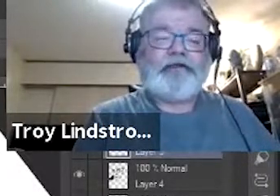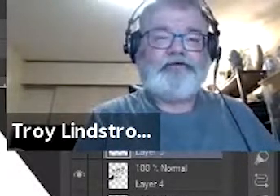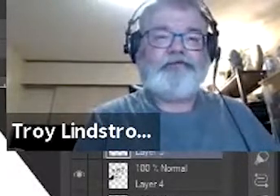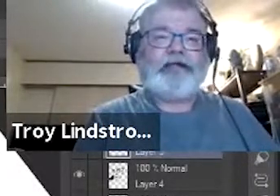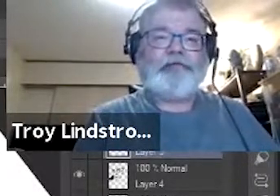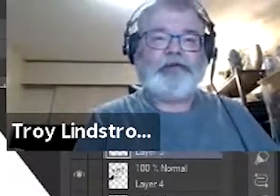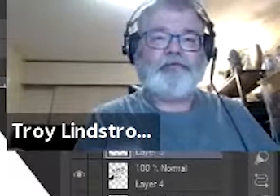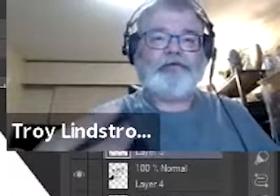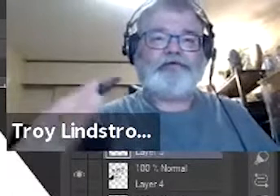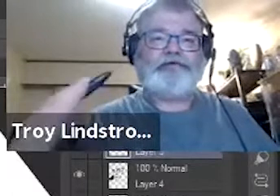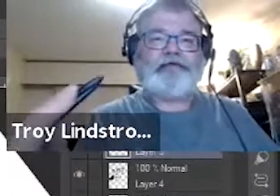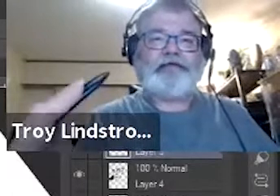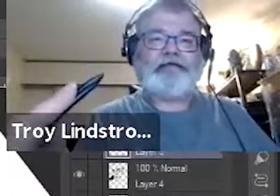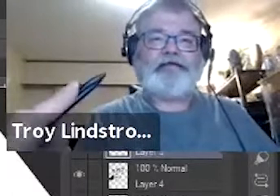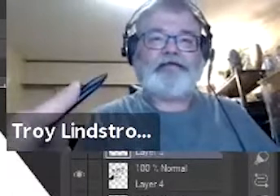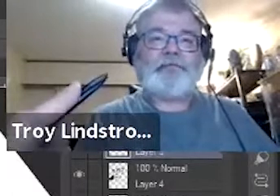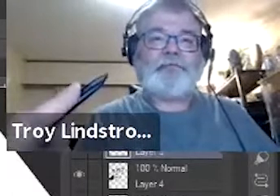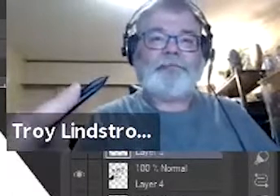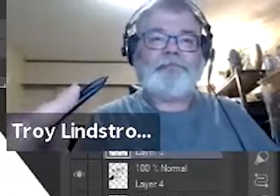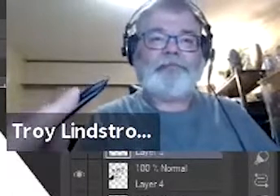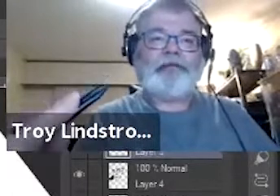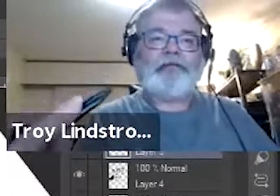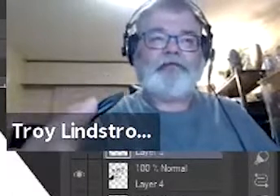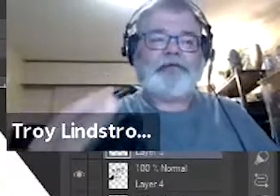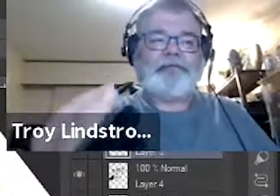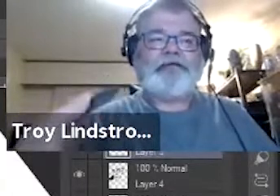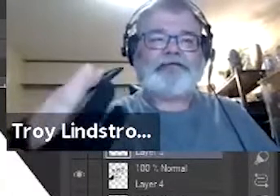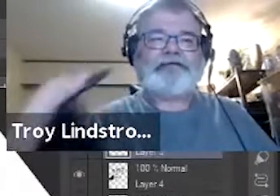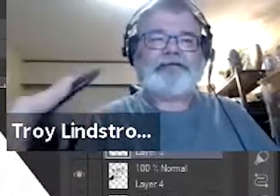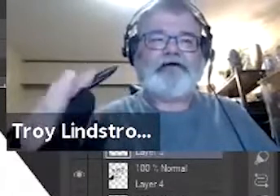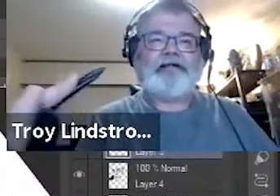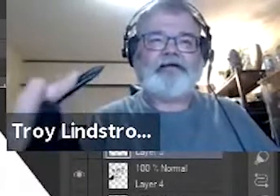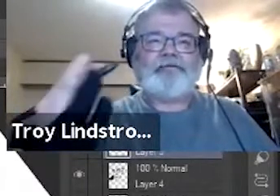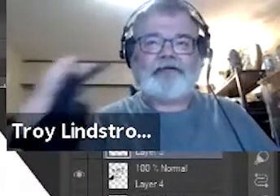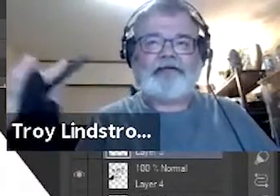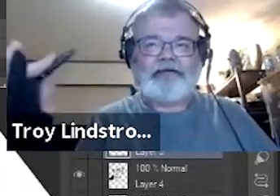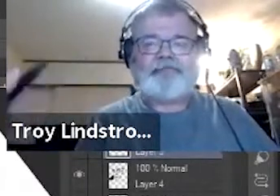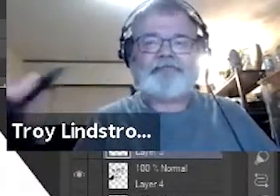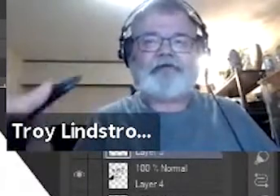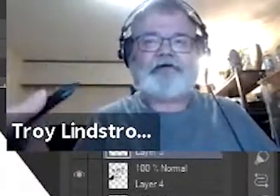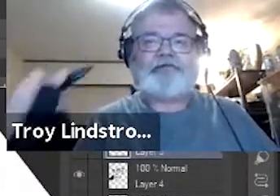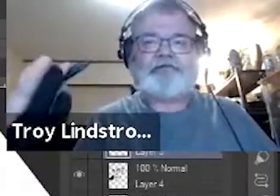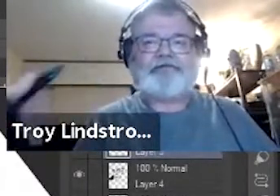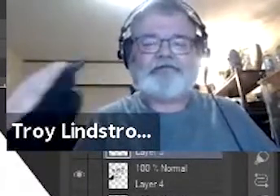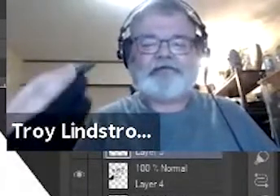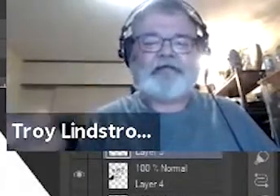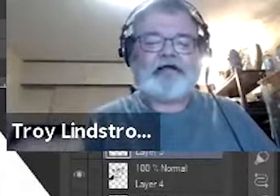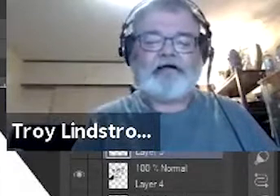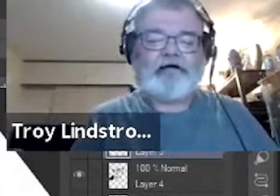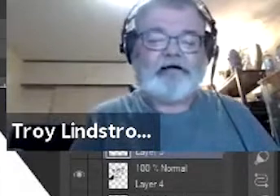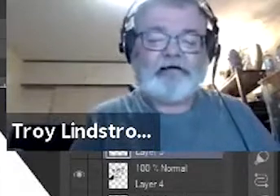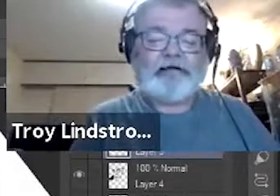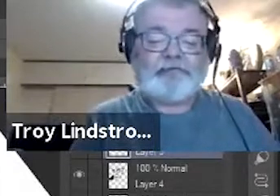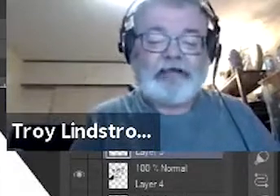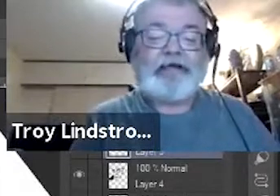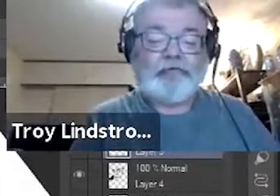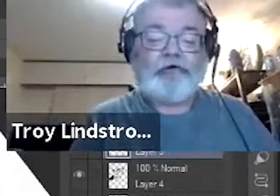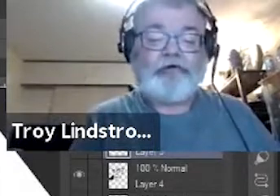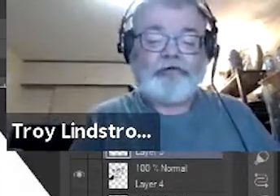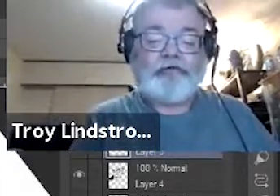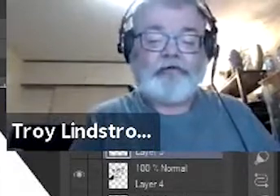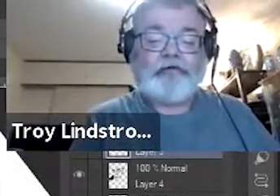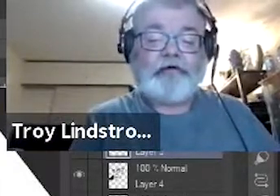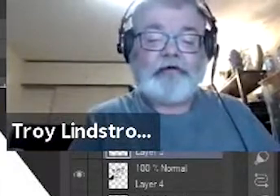I already knew that we weren't seeing, people didn't see our, if they even saw us, didn't see that our lives